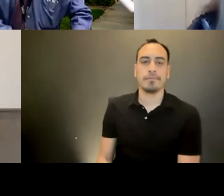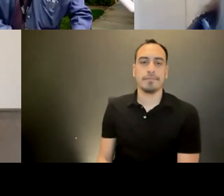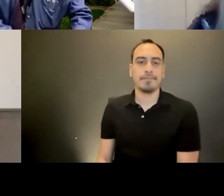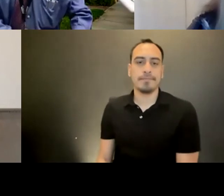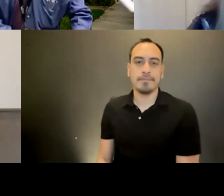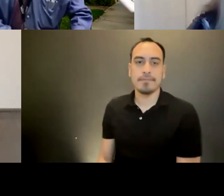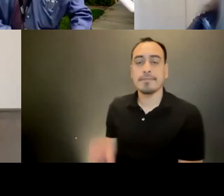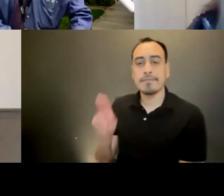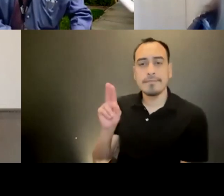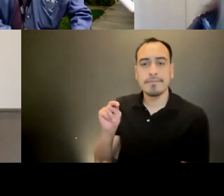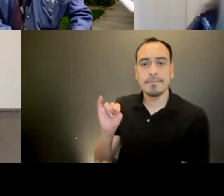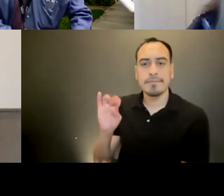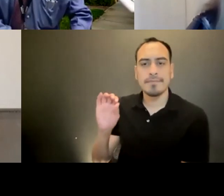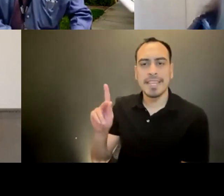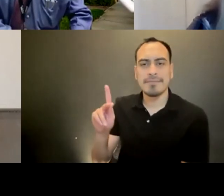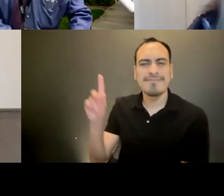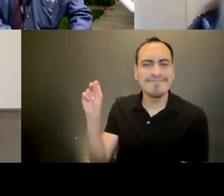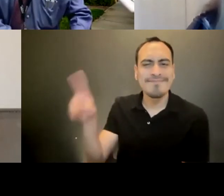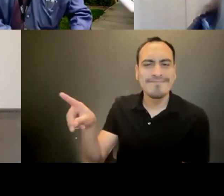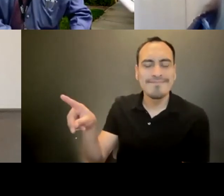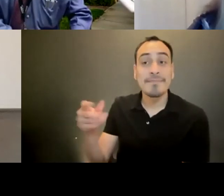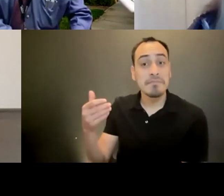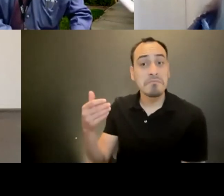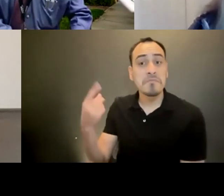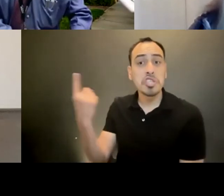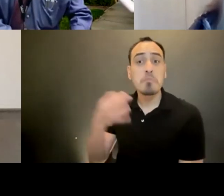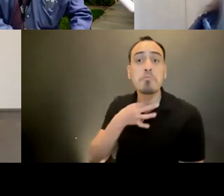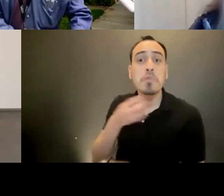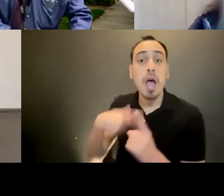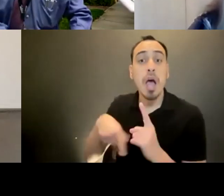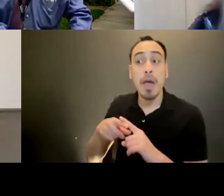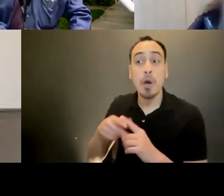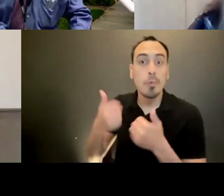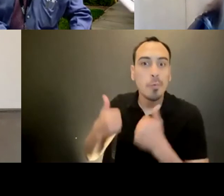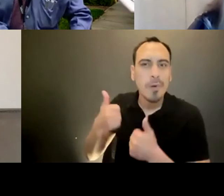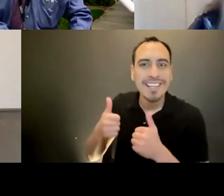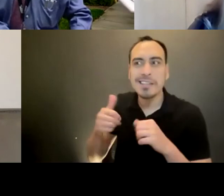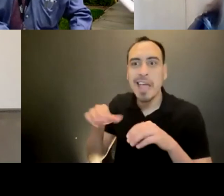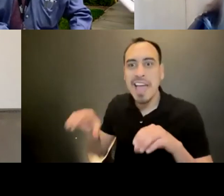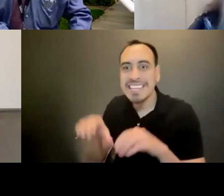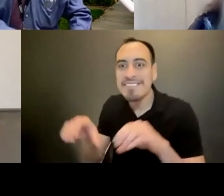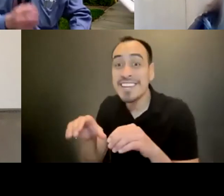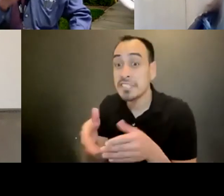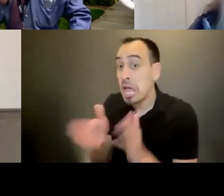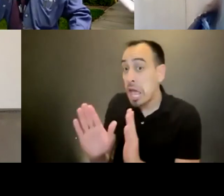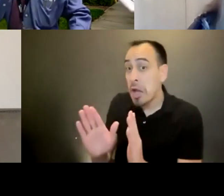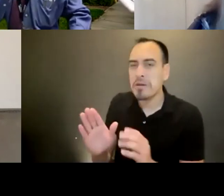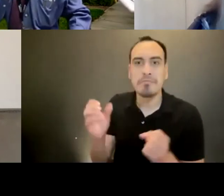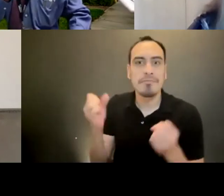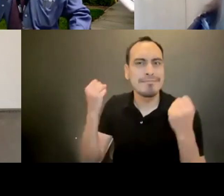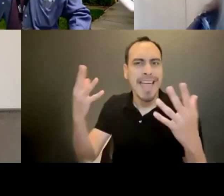So we have a question about allowable activities. Obviously, there's a lot of enthusiasm for the fact that we're moved from purple to